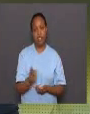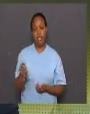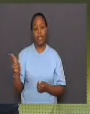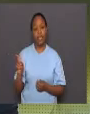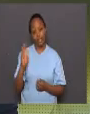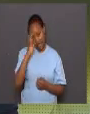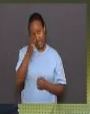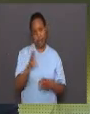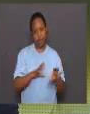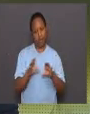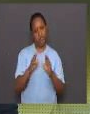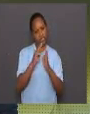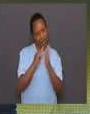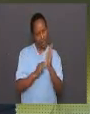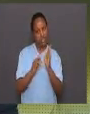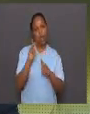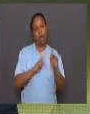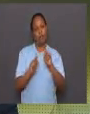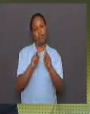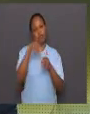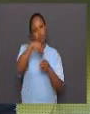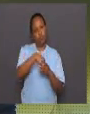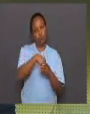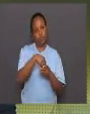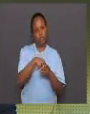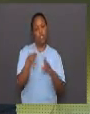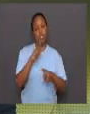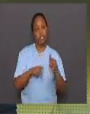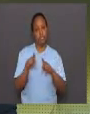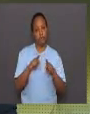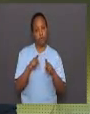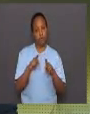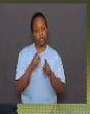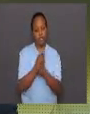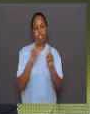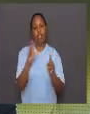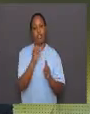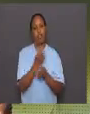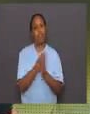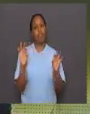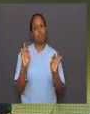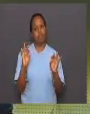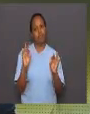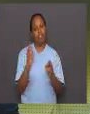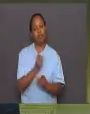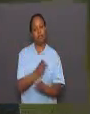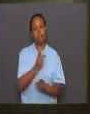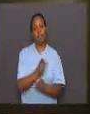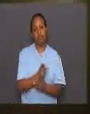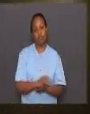they create order within society so that people's rights and freedoms are